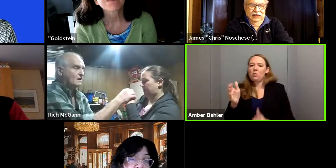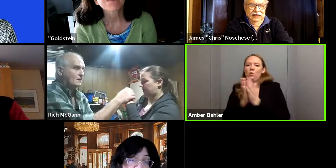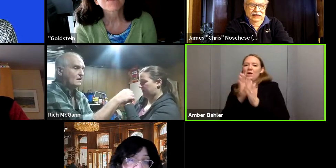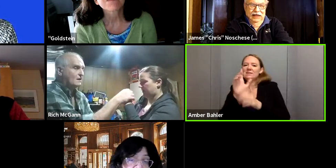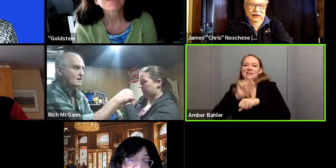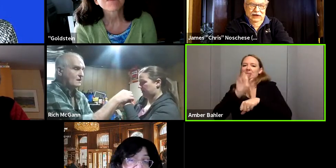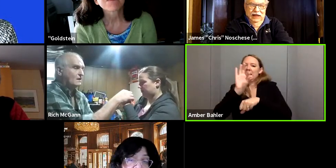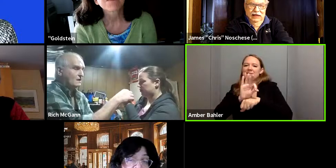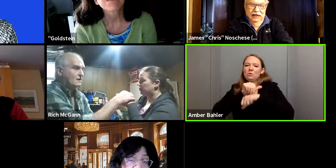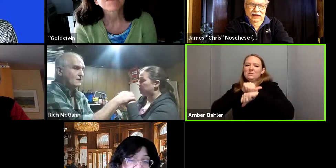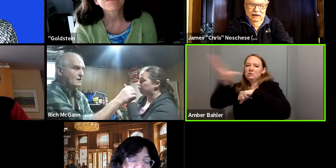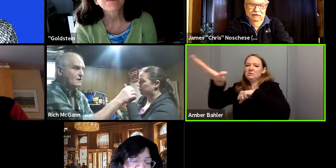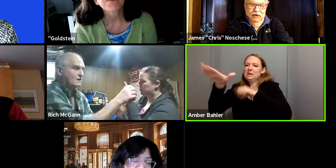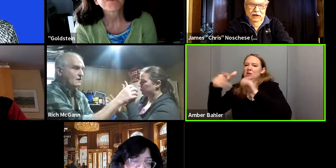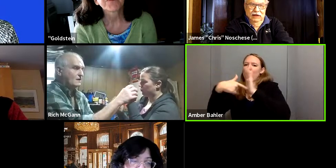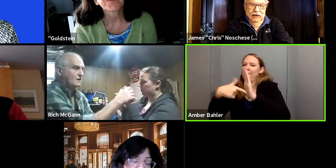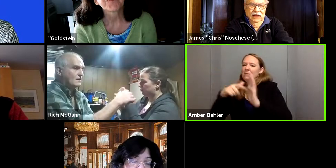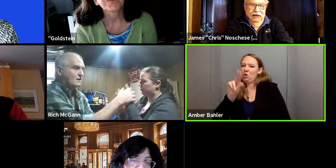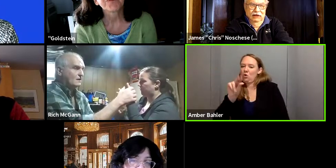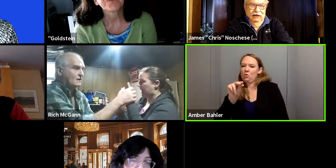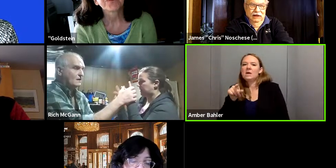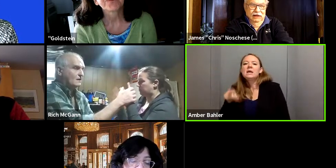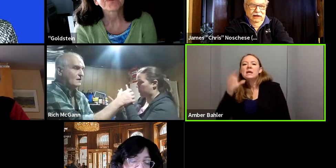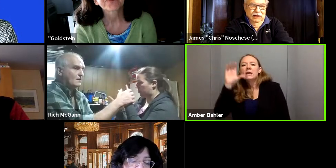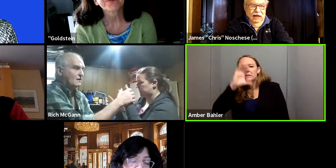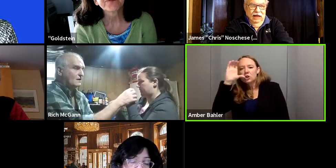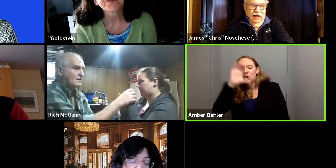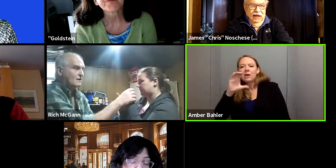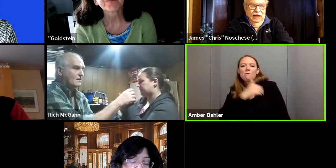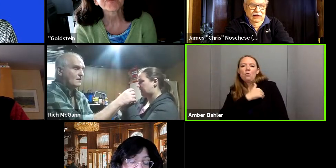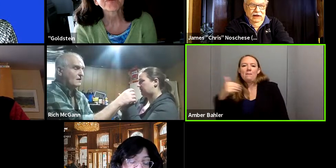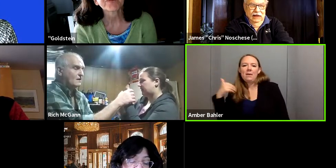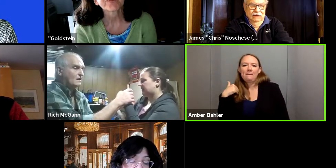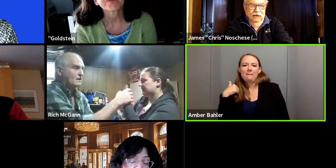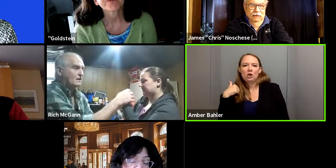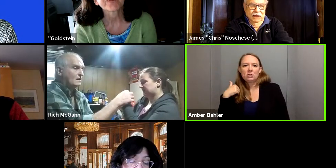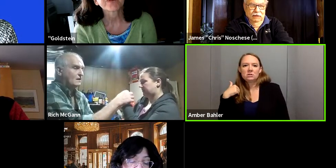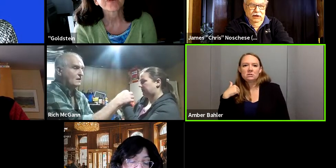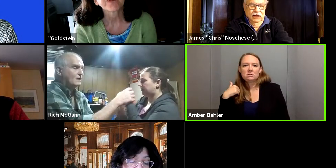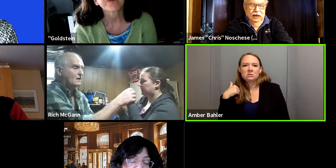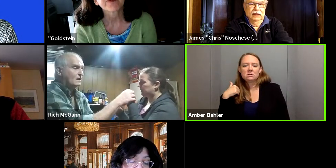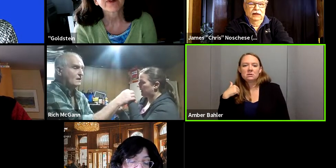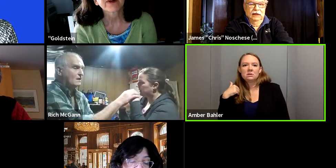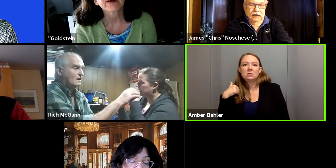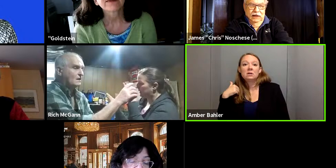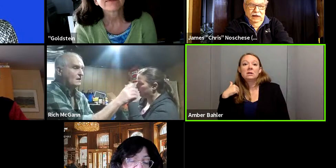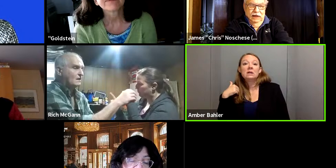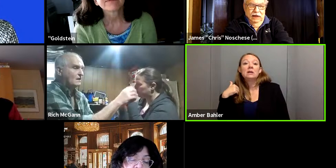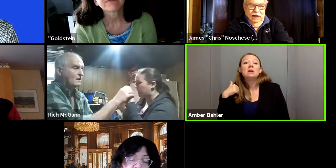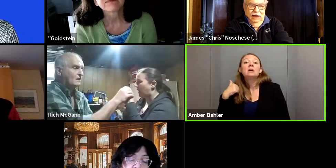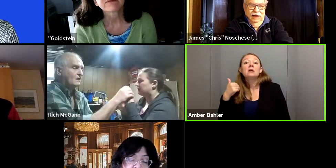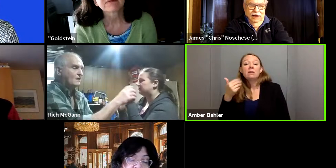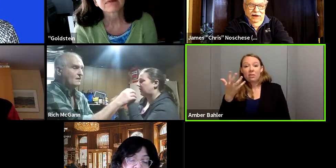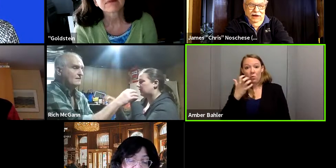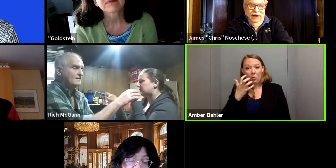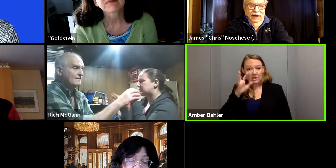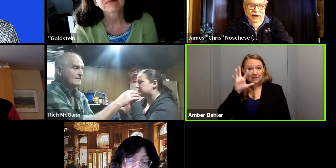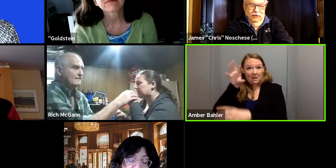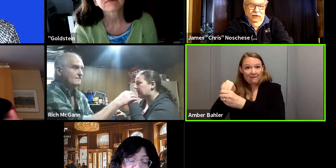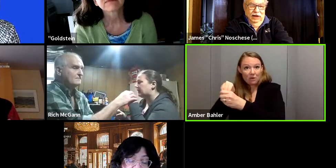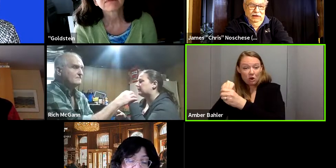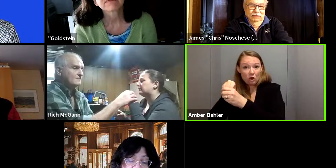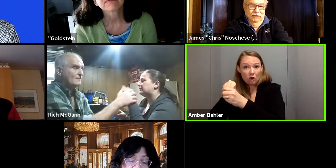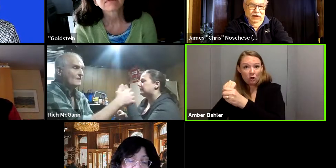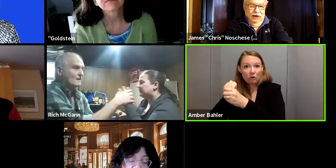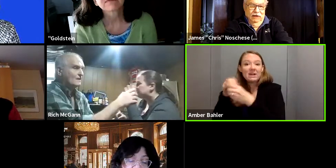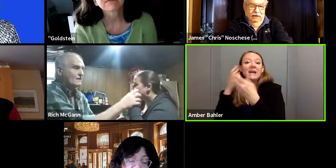representative. He is looking for members who would like to participate